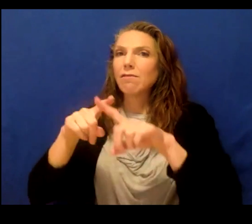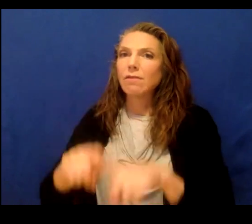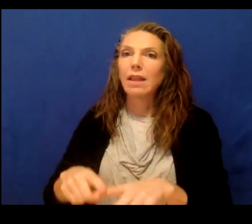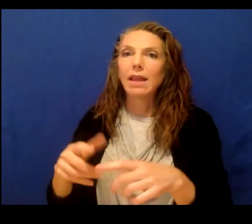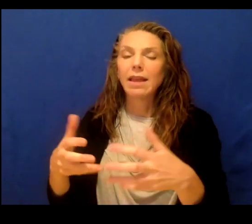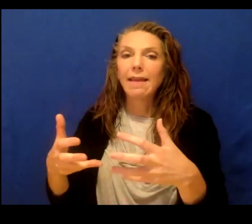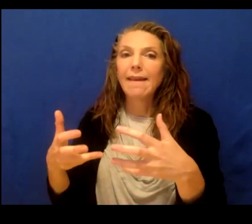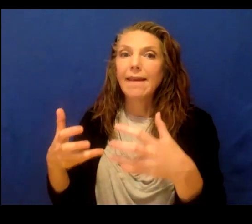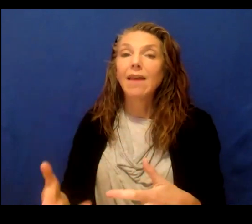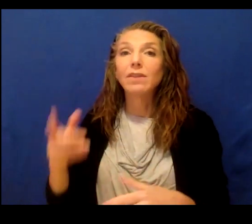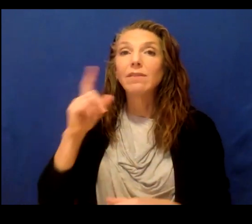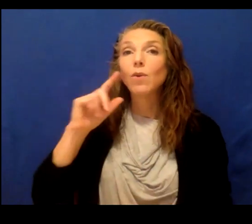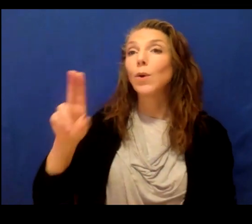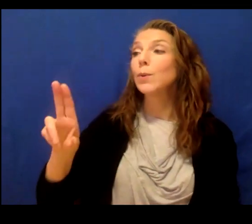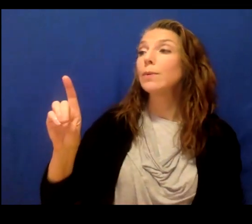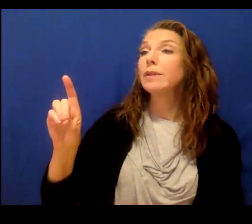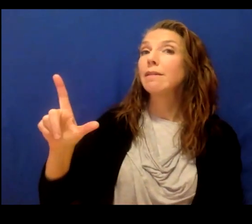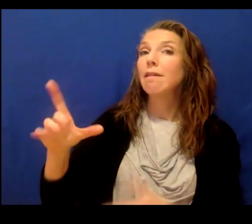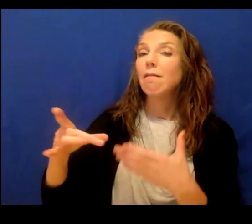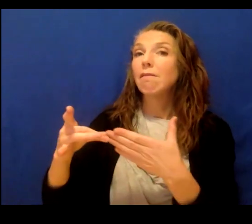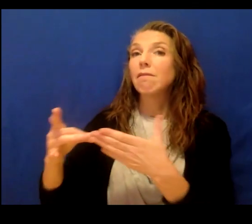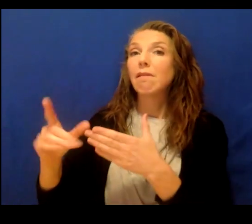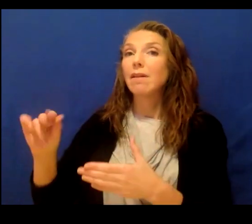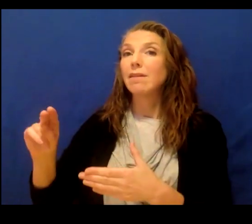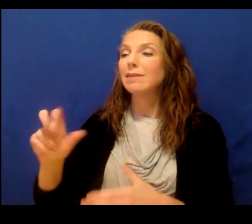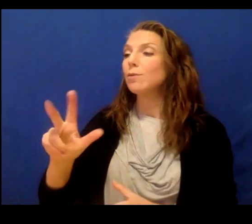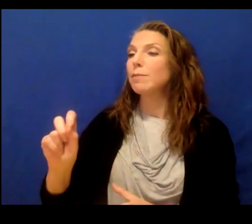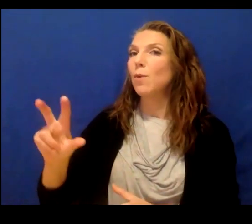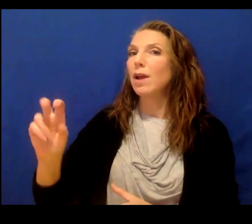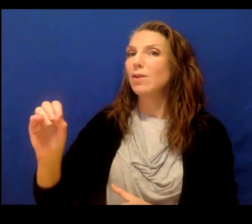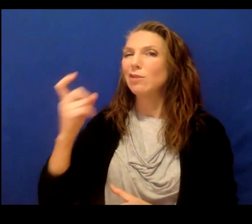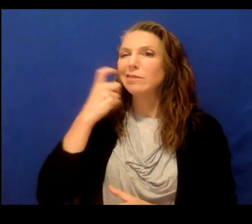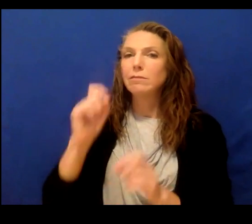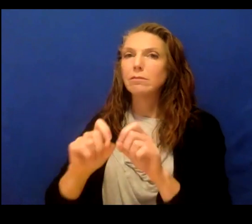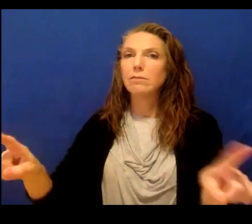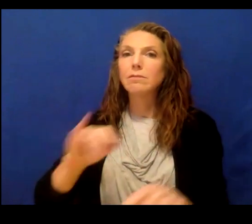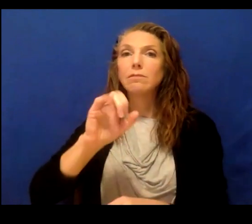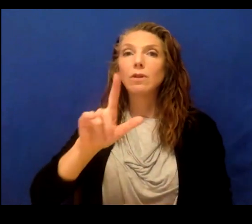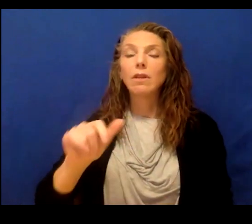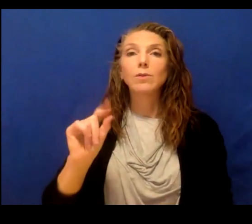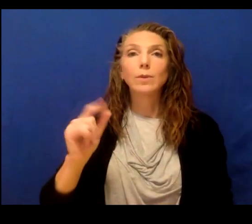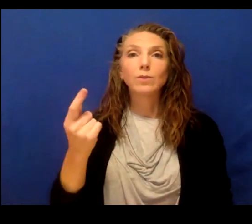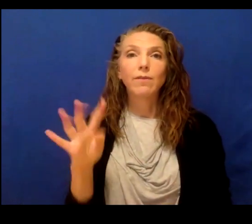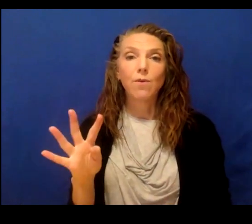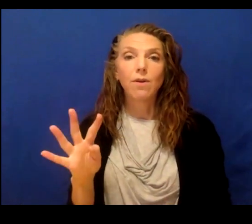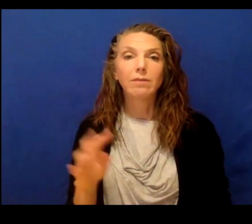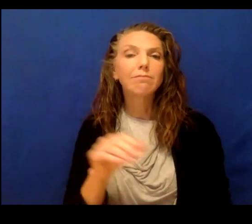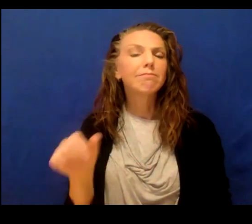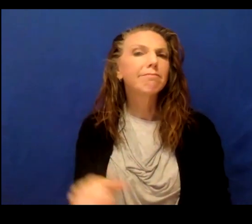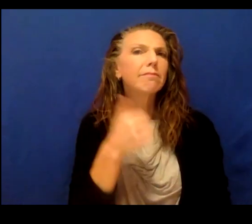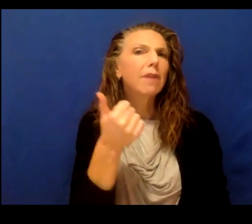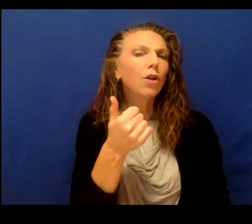heavily on the UDL guidelines, the 3.0 version that just came out in July 2024, and then other